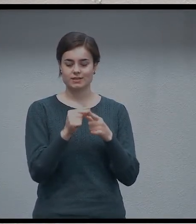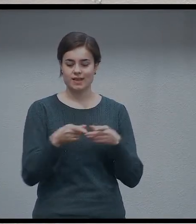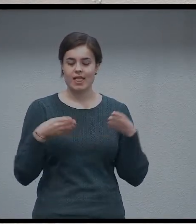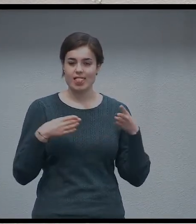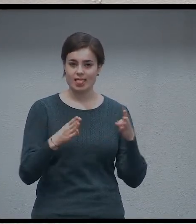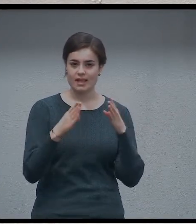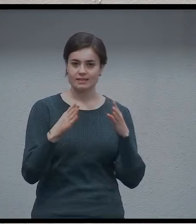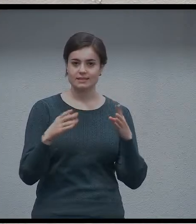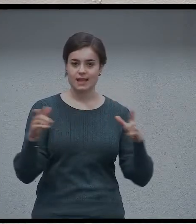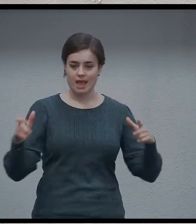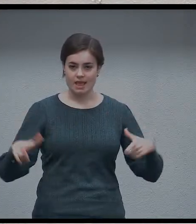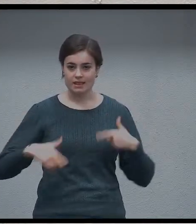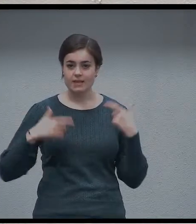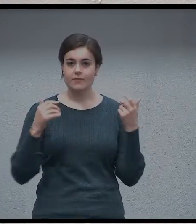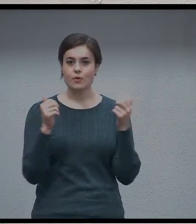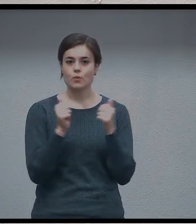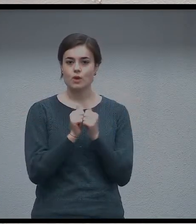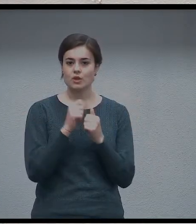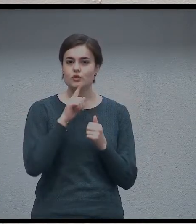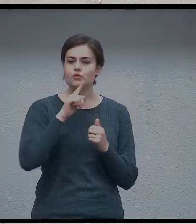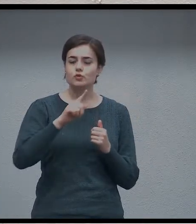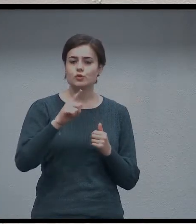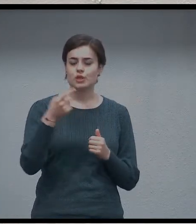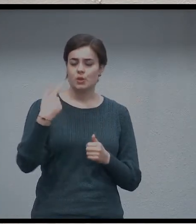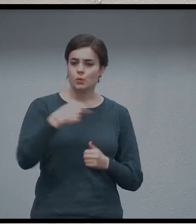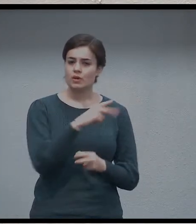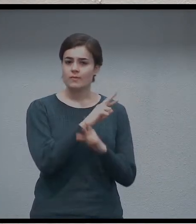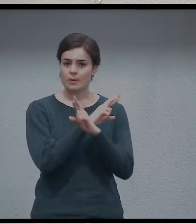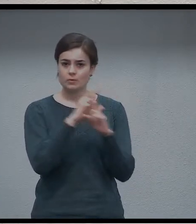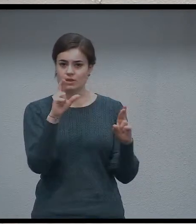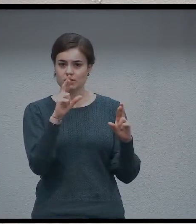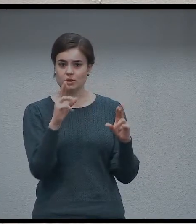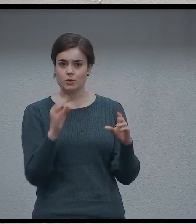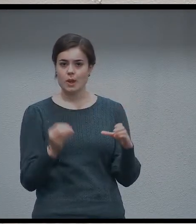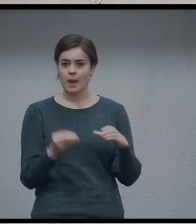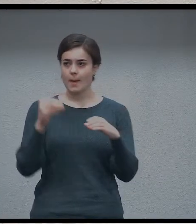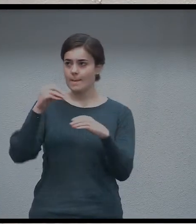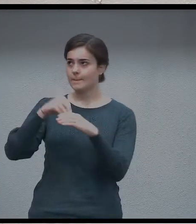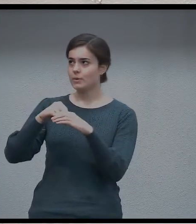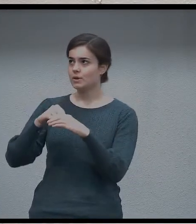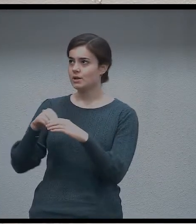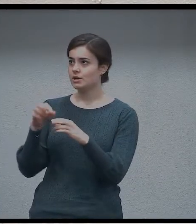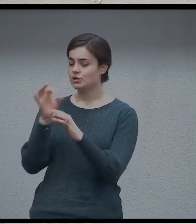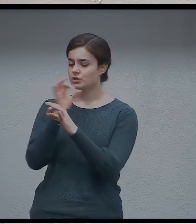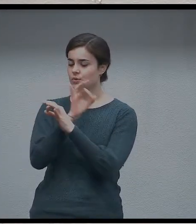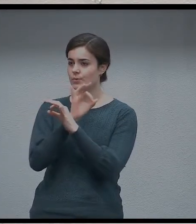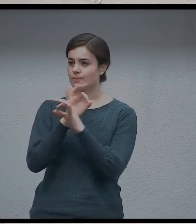been rescued, that we've been saved and put into God's family, just like these kids.